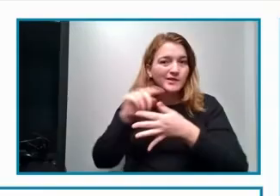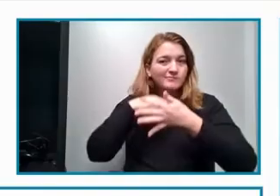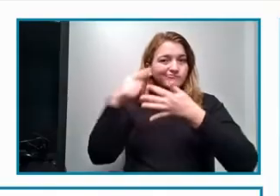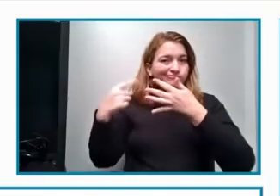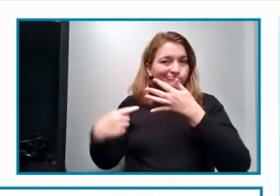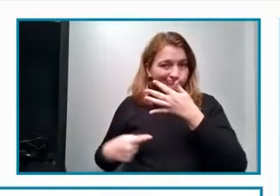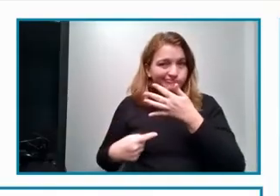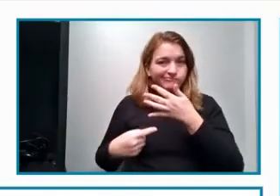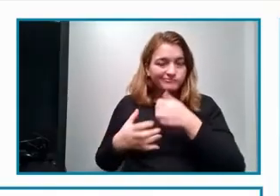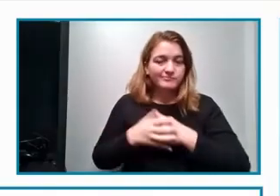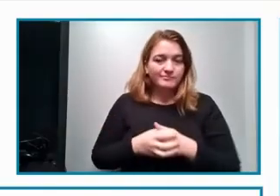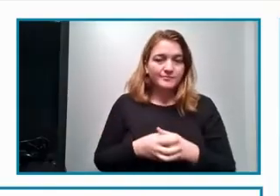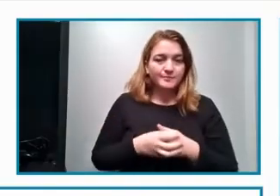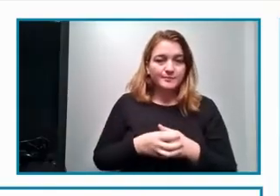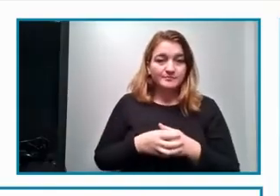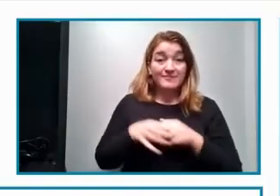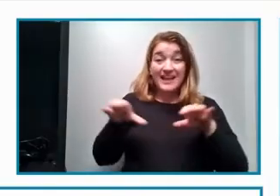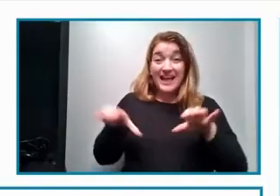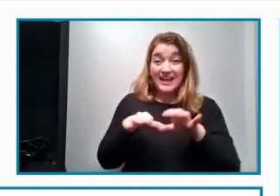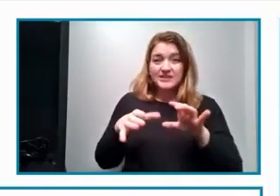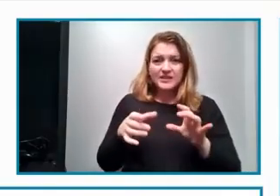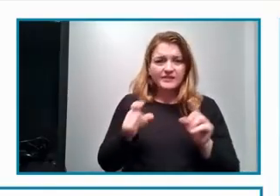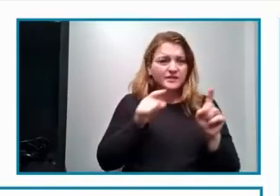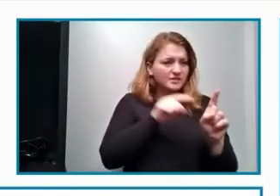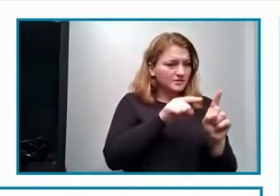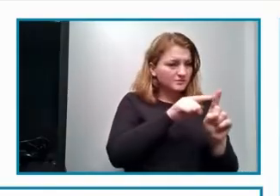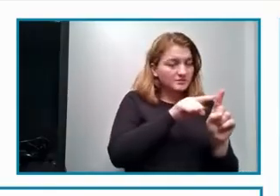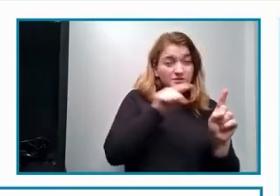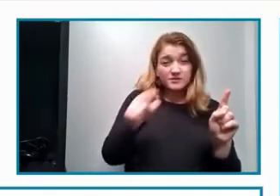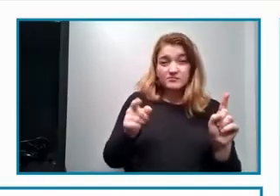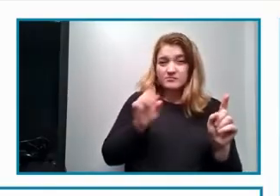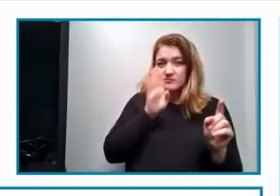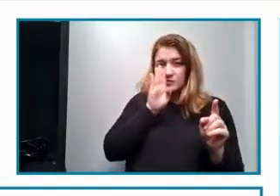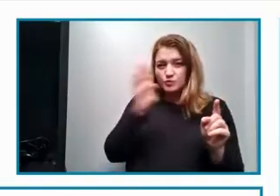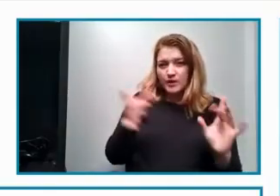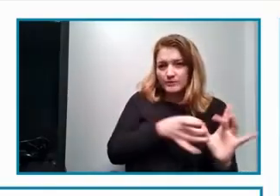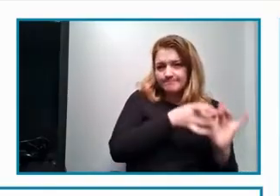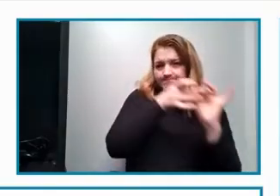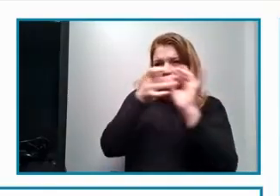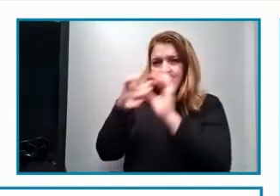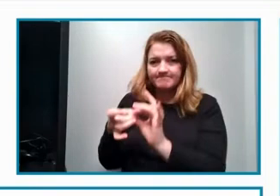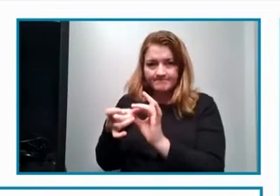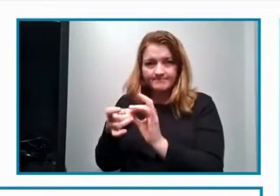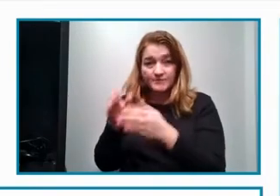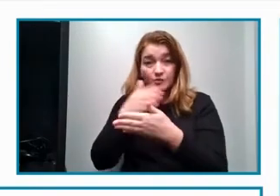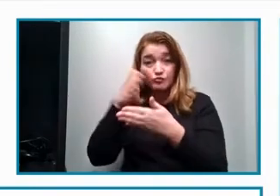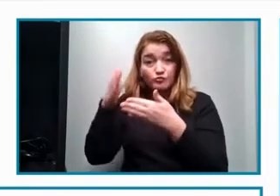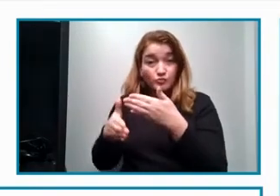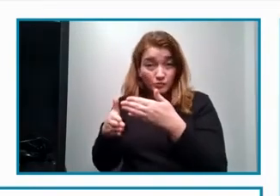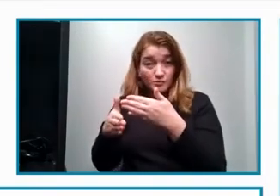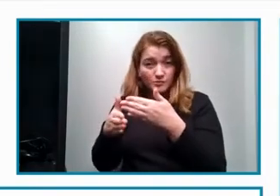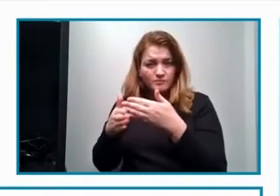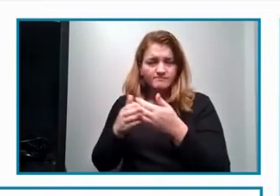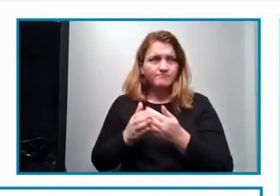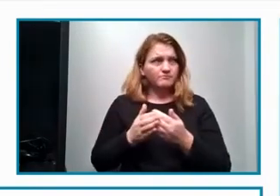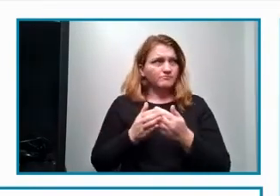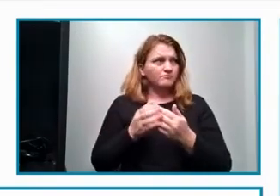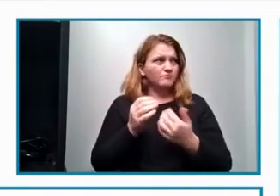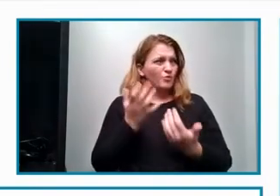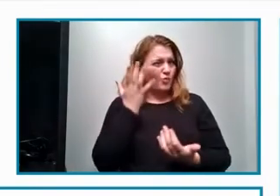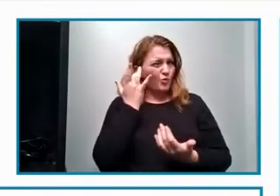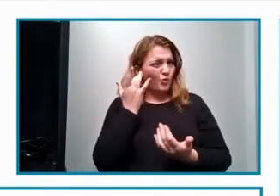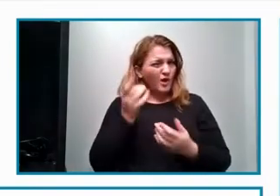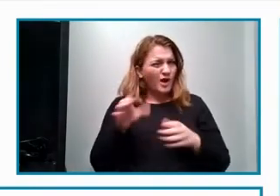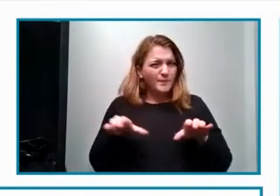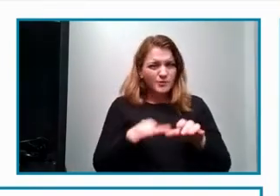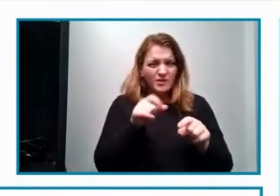The activities should directly lead to the outcomes. If they don't, a good question to ask is, why am I doing this if it doesn't